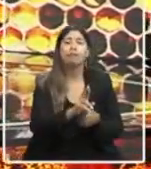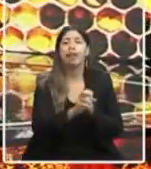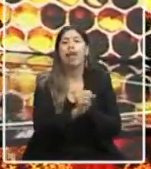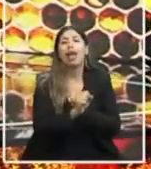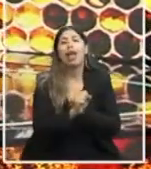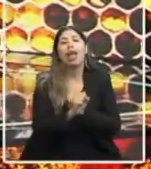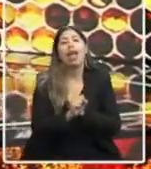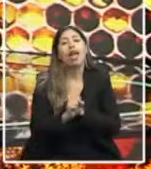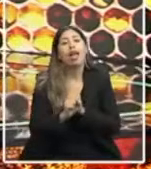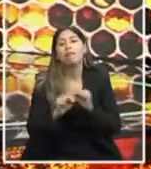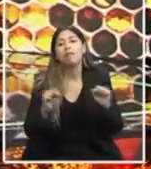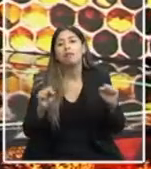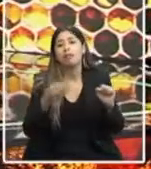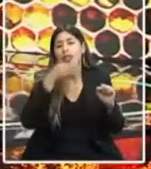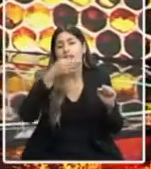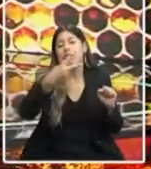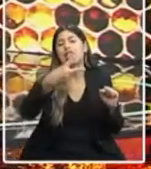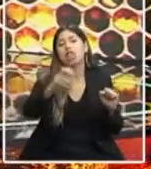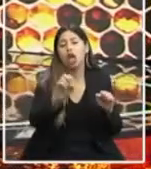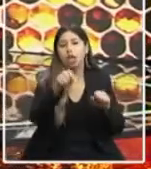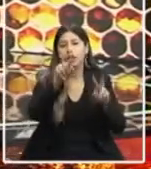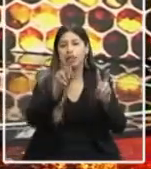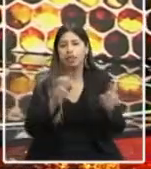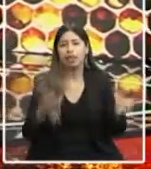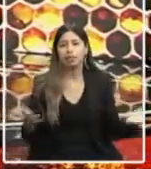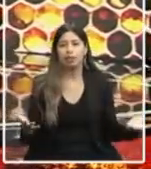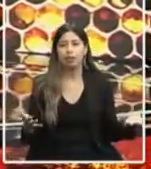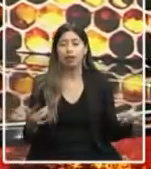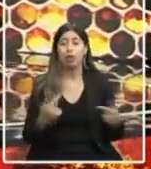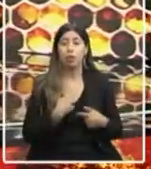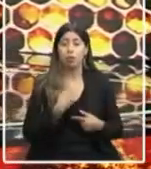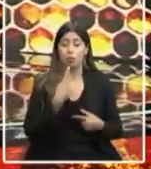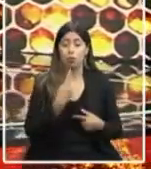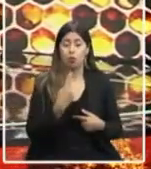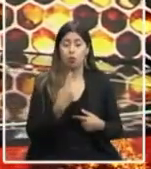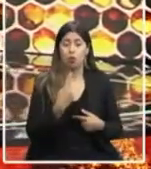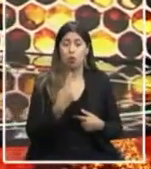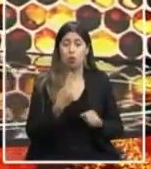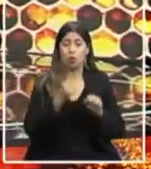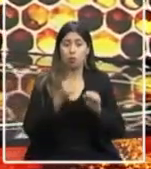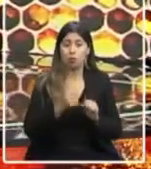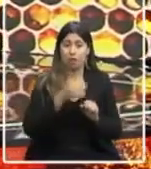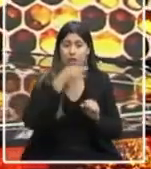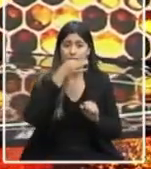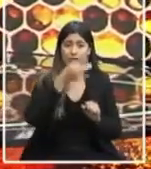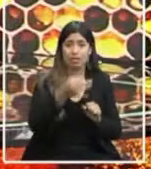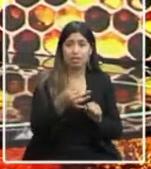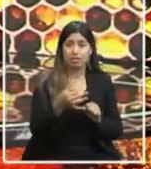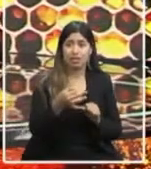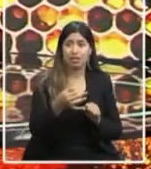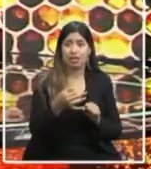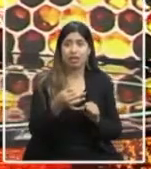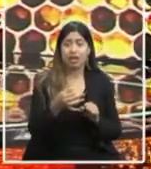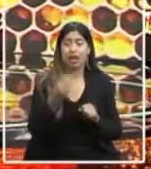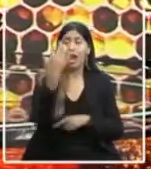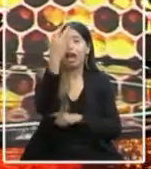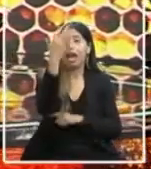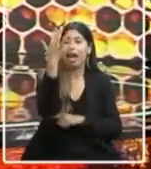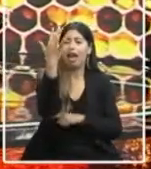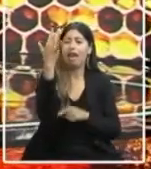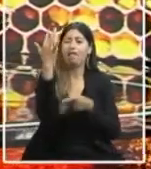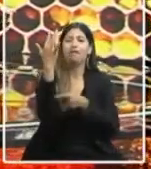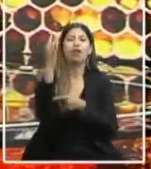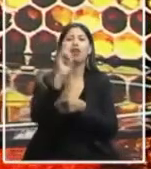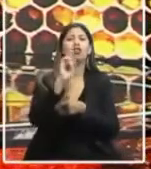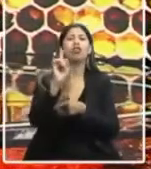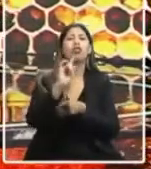face. I mean, we can't say that a tree is not a capital good. I mean, you can say it, but then you're stupid if you say it. It is a capital good. It's doing all